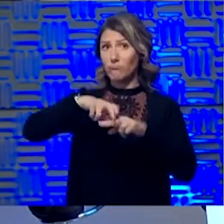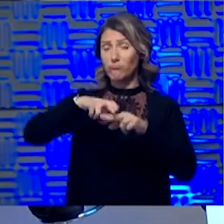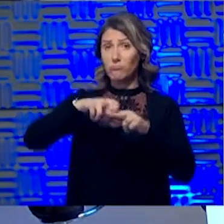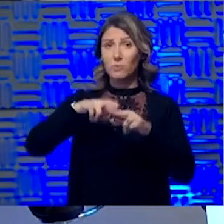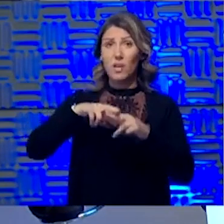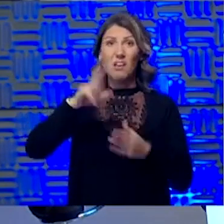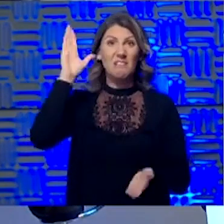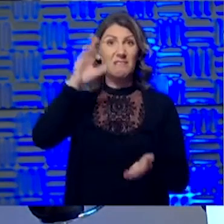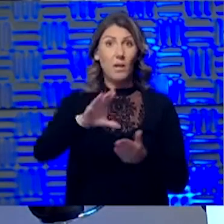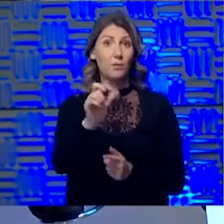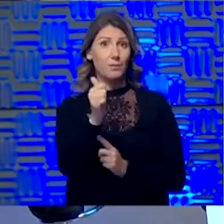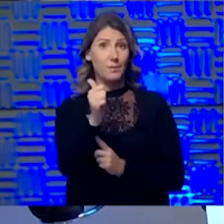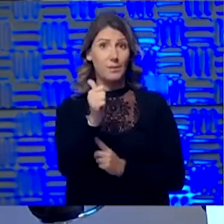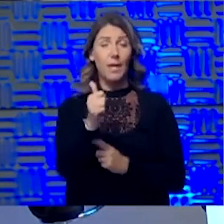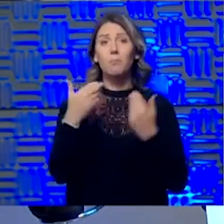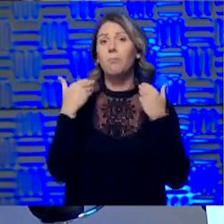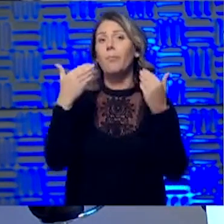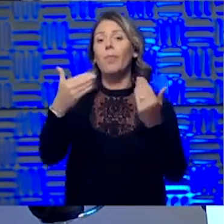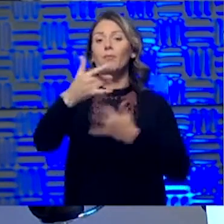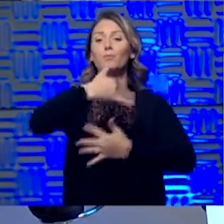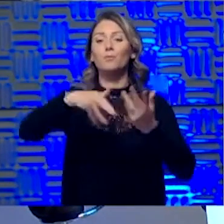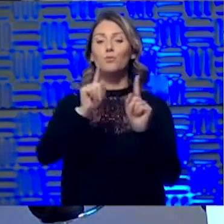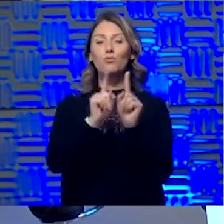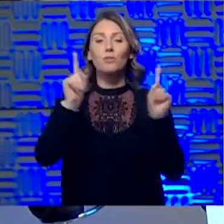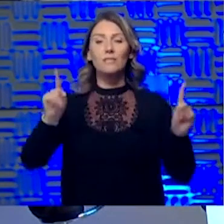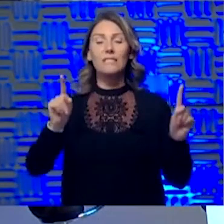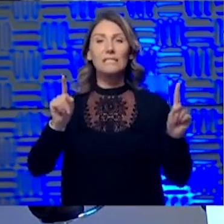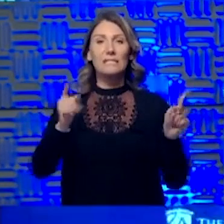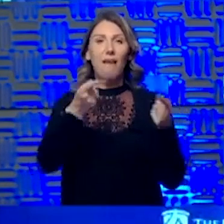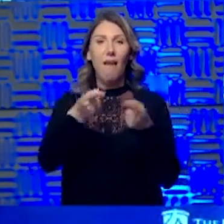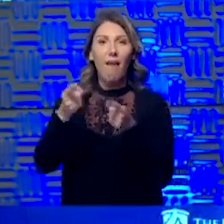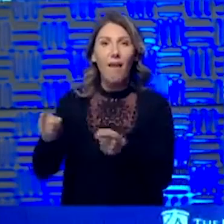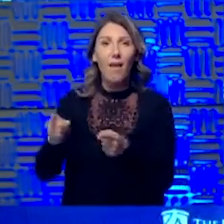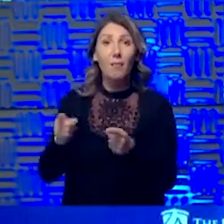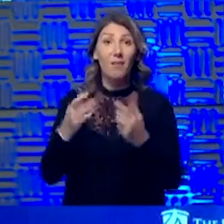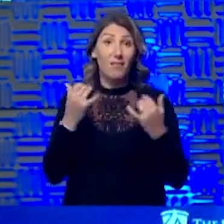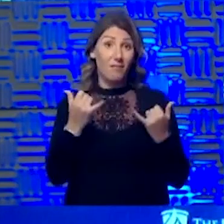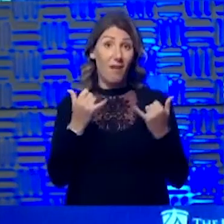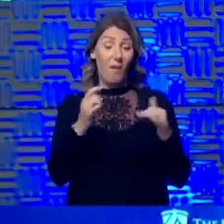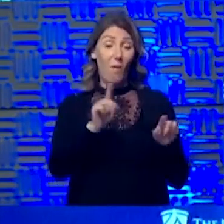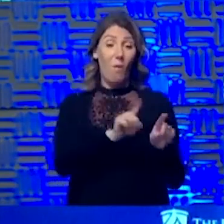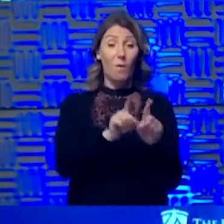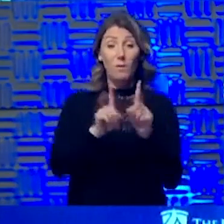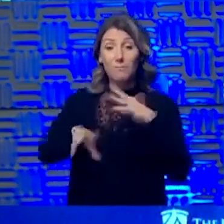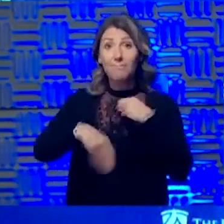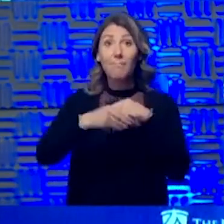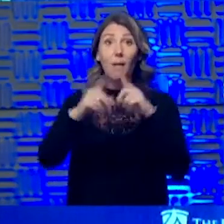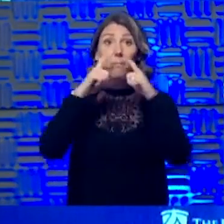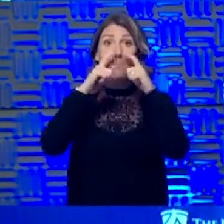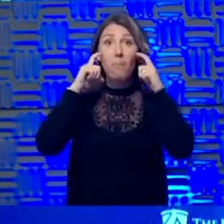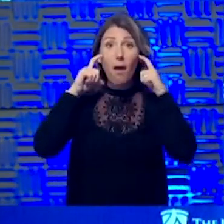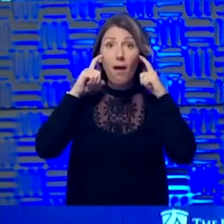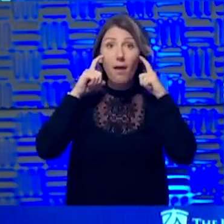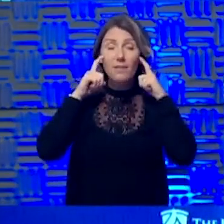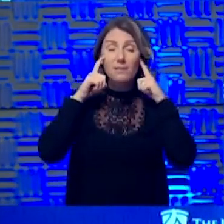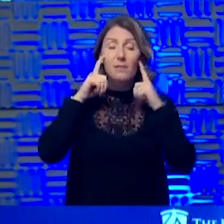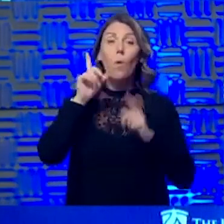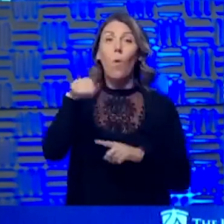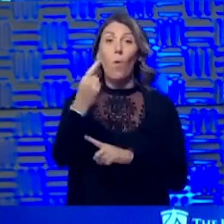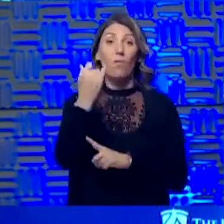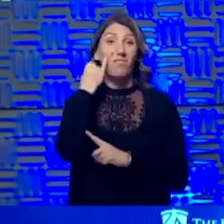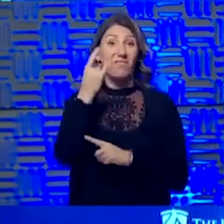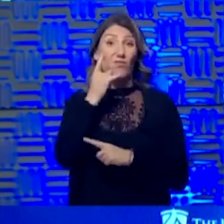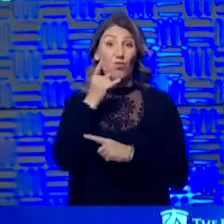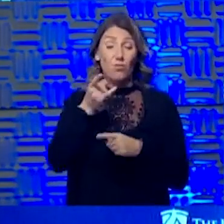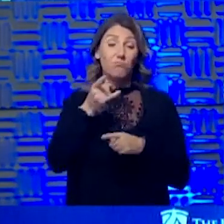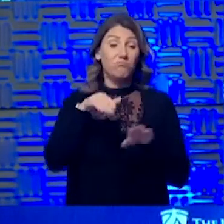social distancing to take effect. And now we're saying you ought to wear masks unless you're in between rooms. And I think theoretically